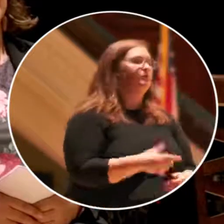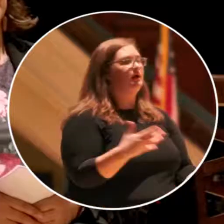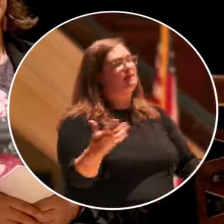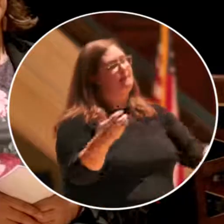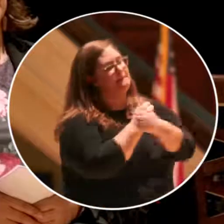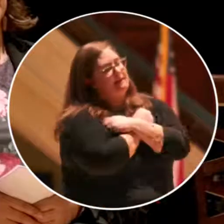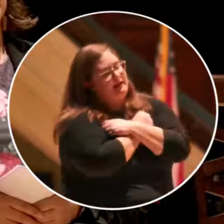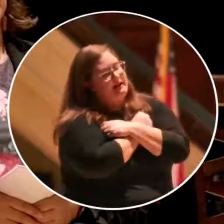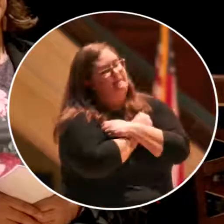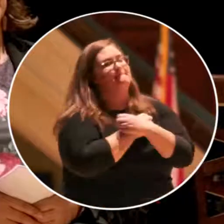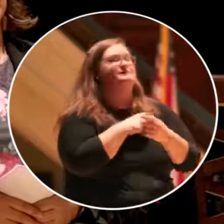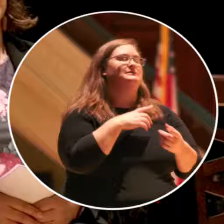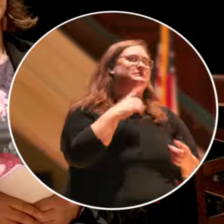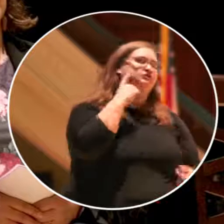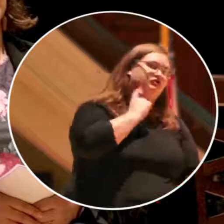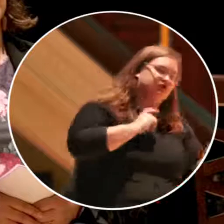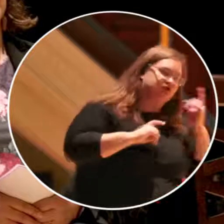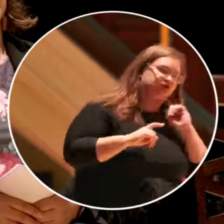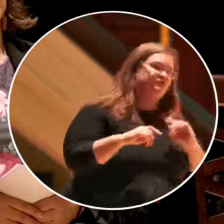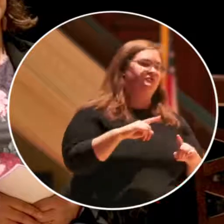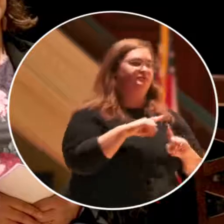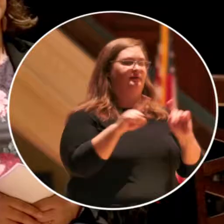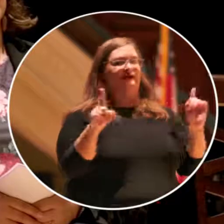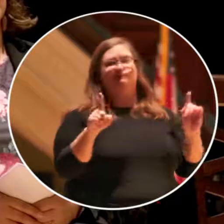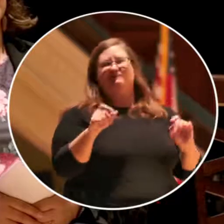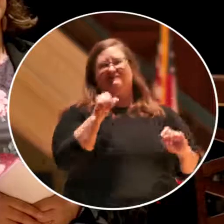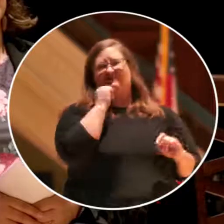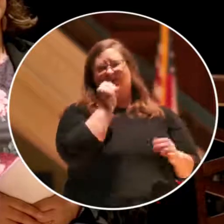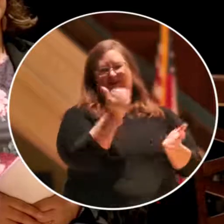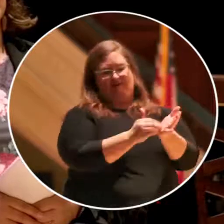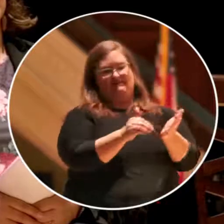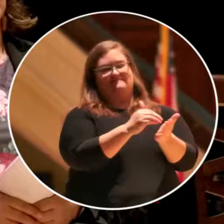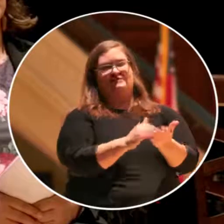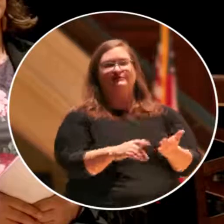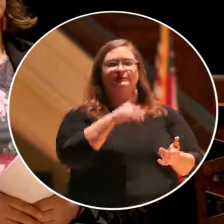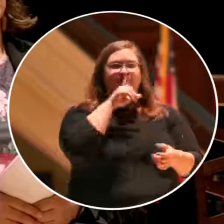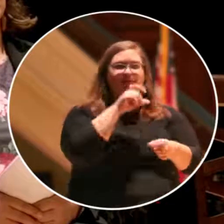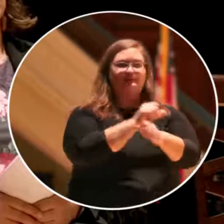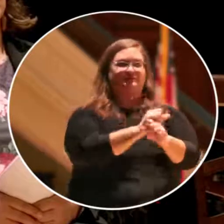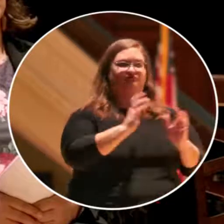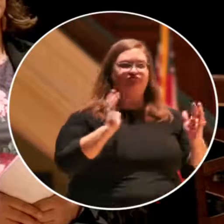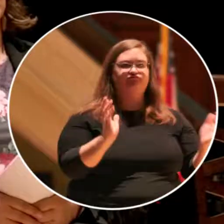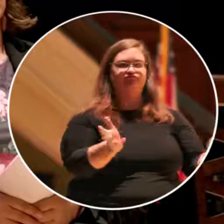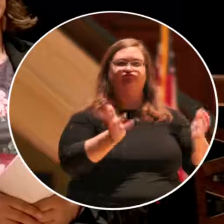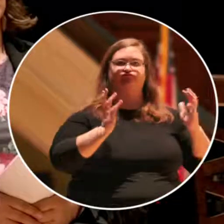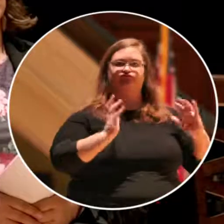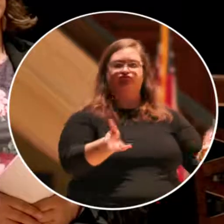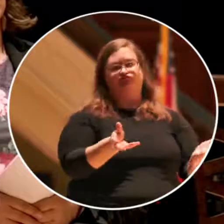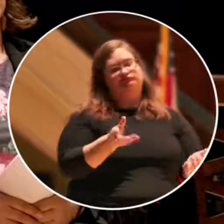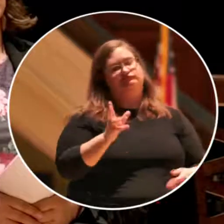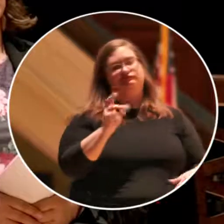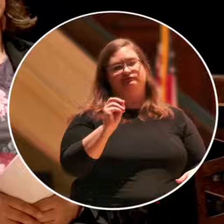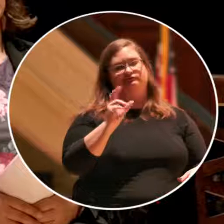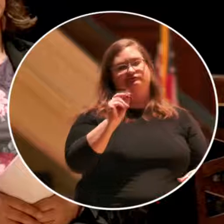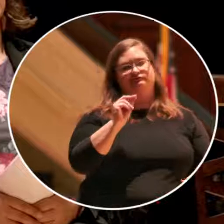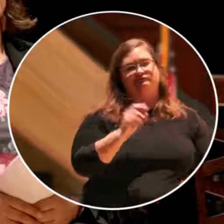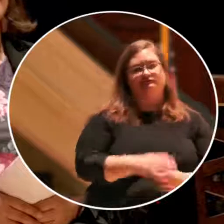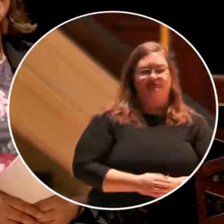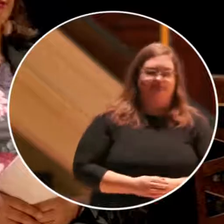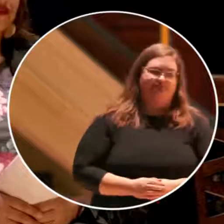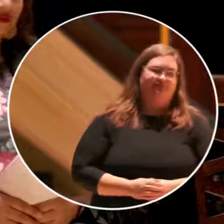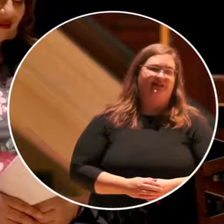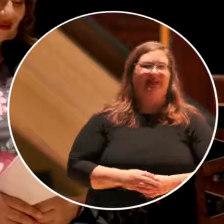and tears, but we never talked, just Mom and me. Quality time wasn't a phrase in the